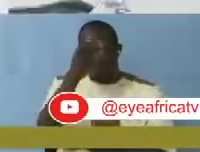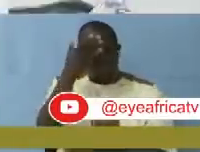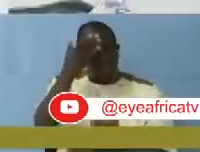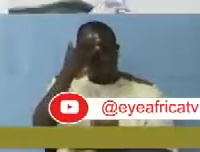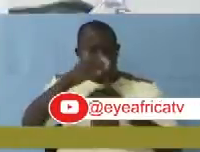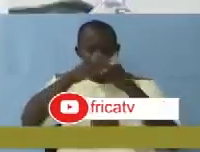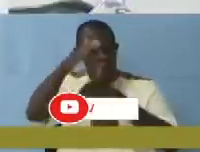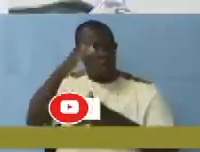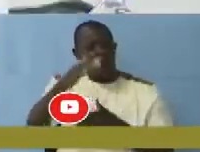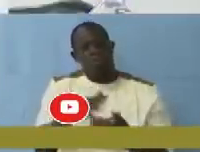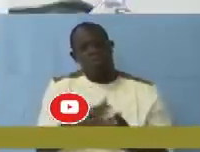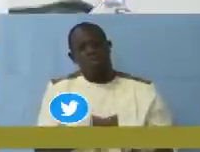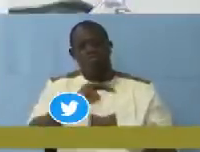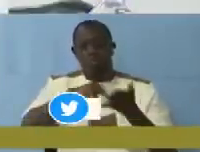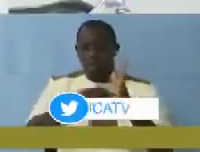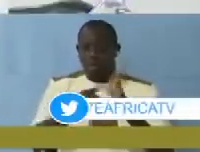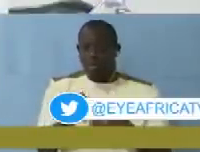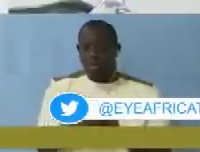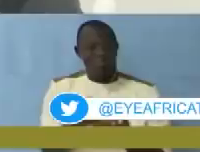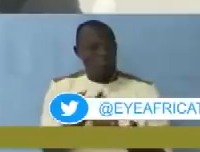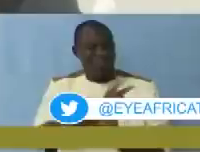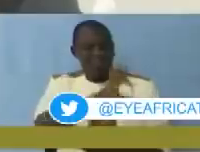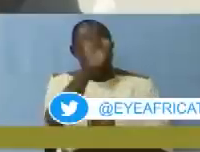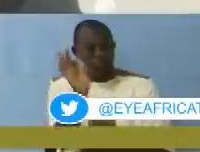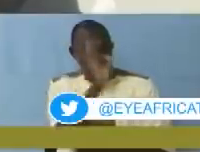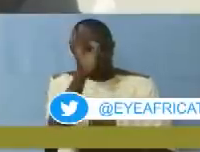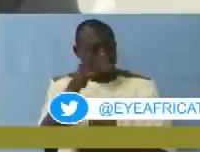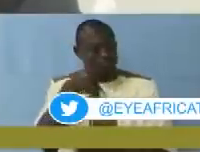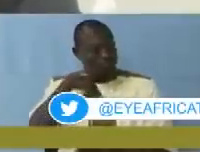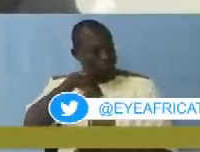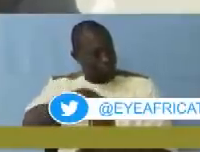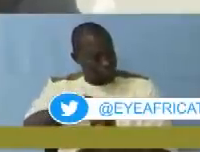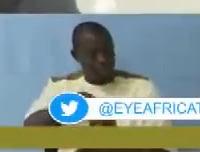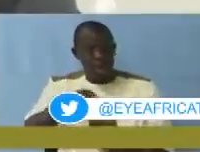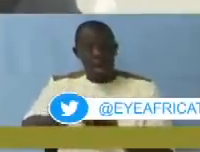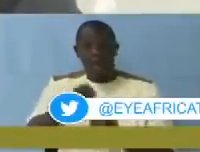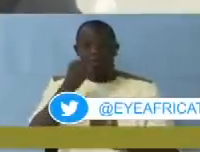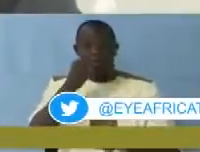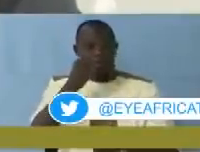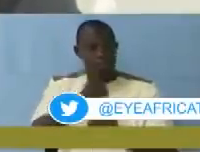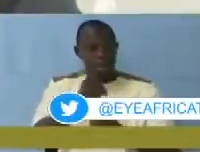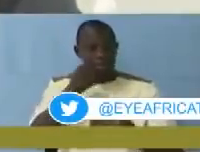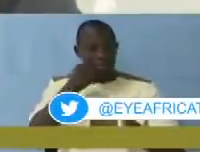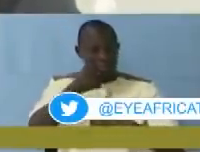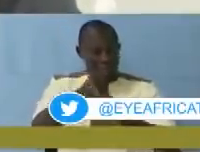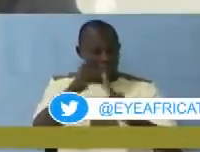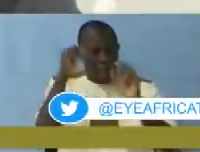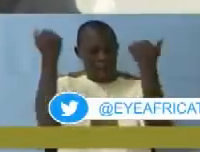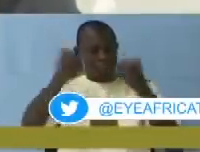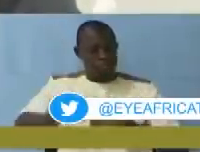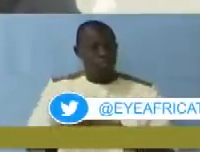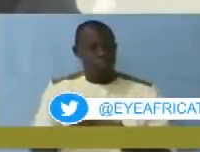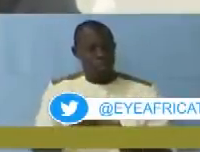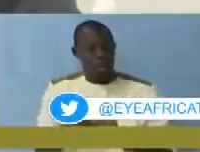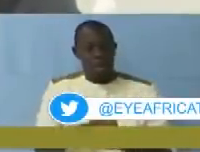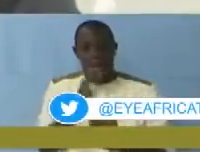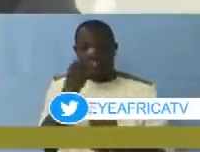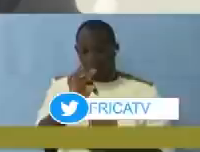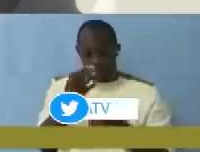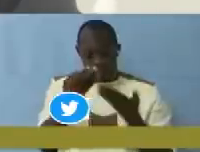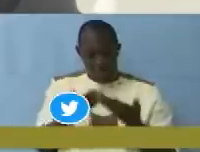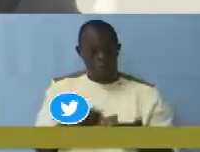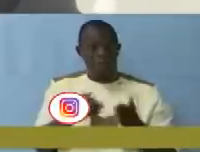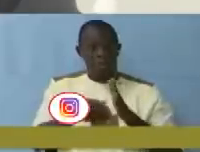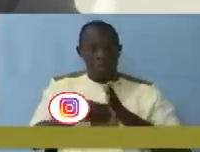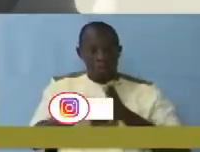sir. It would be sad. In fact, it would be a tragedy abekela ni kuyalti if a